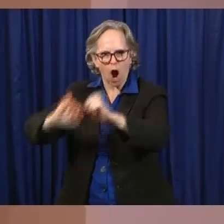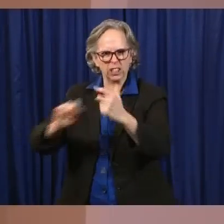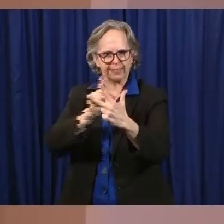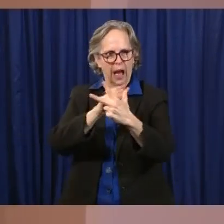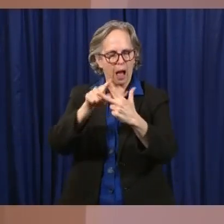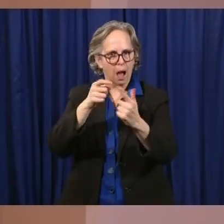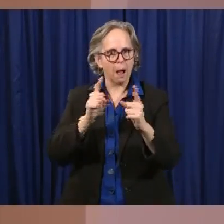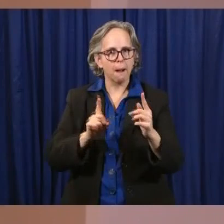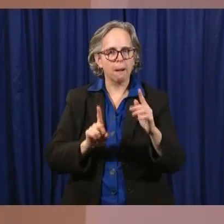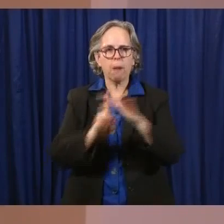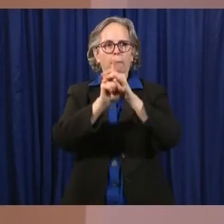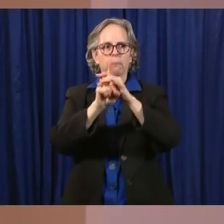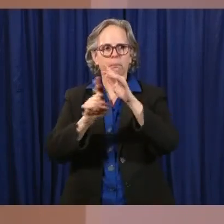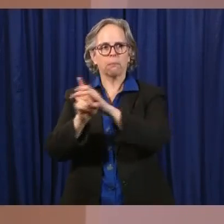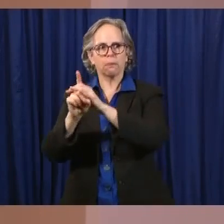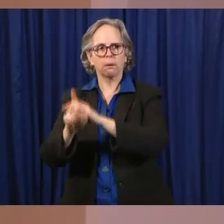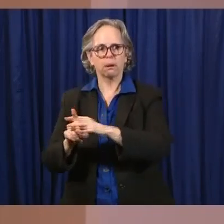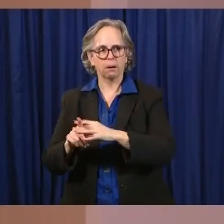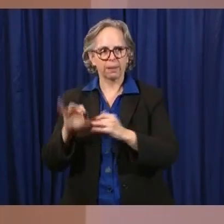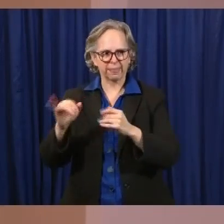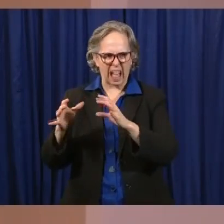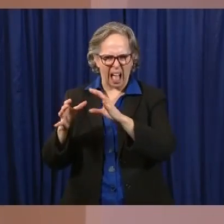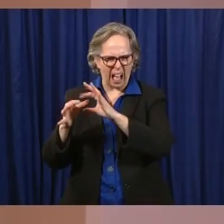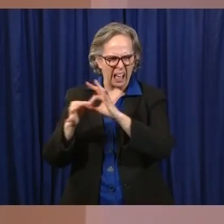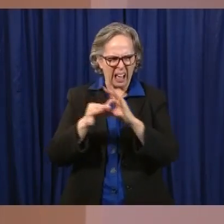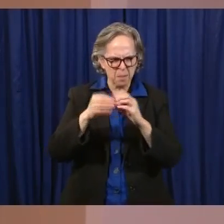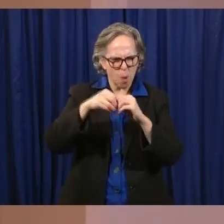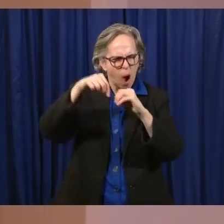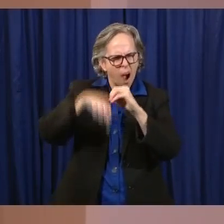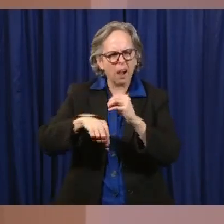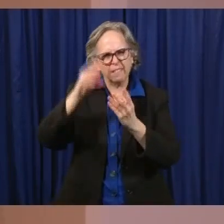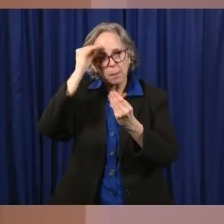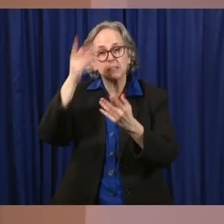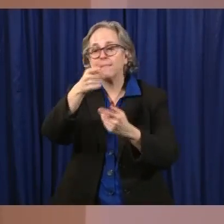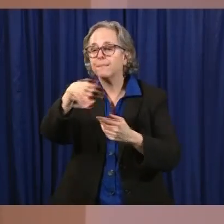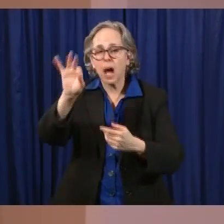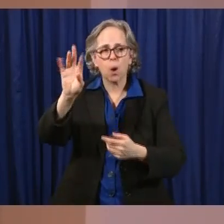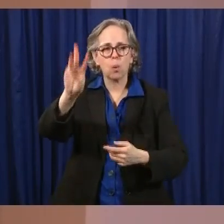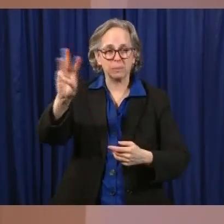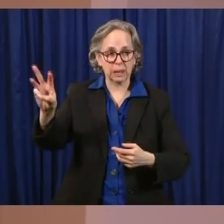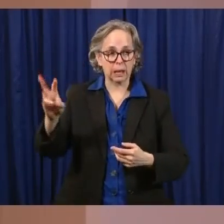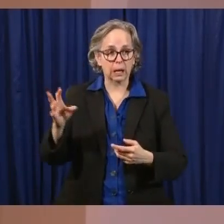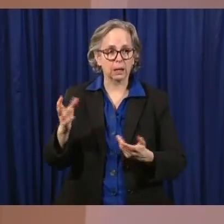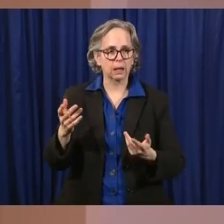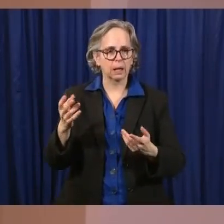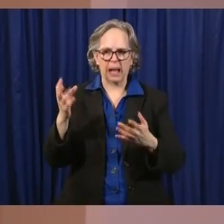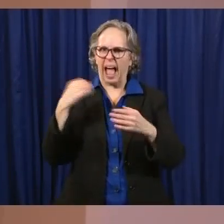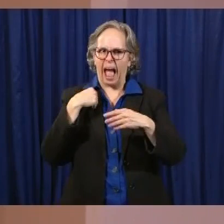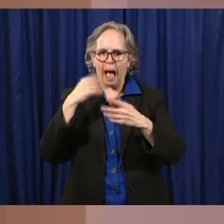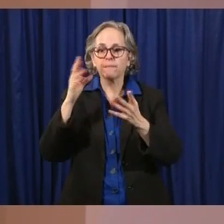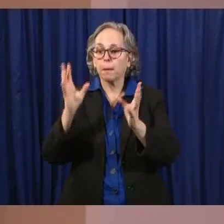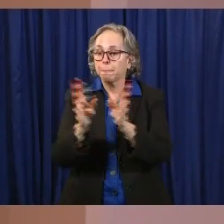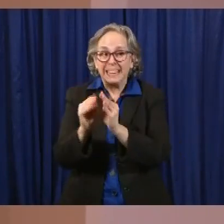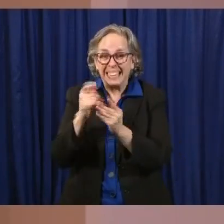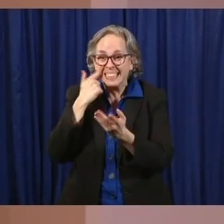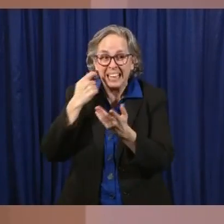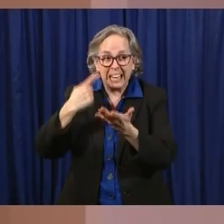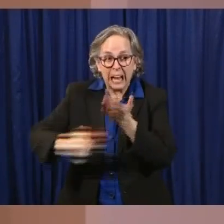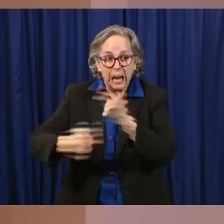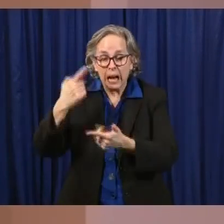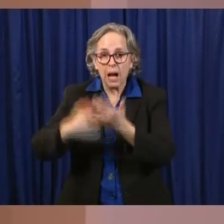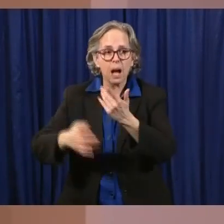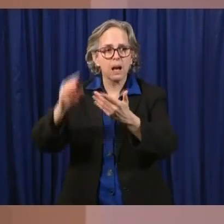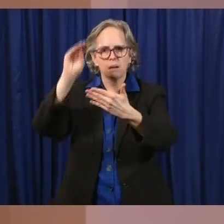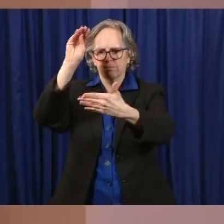and all of that information is available on the website with the minutes and the rulings from the commission, so that it's transparent and you know how